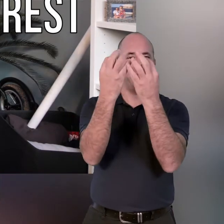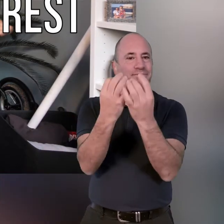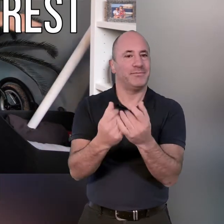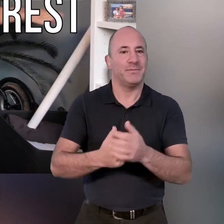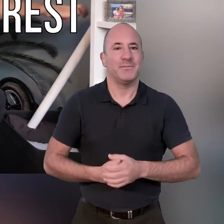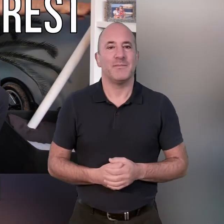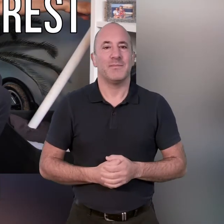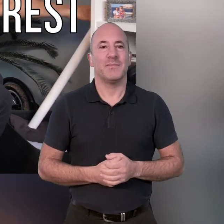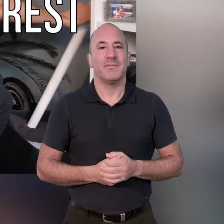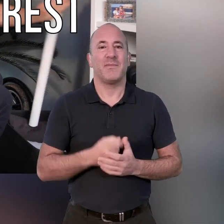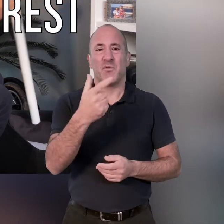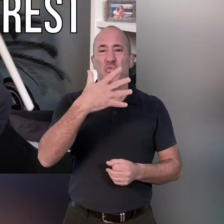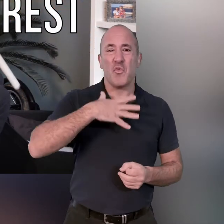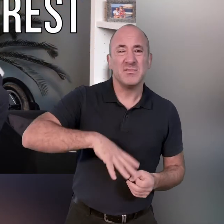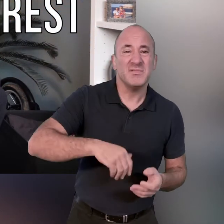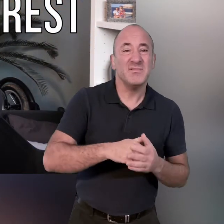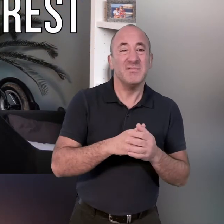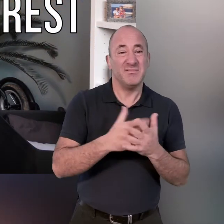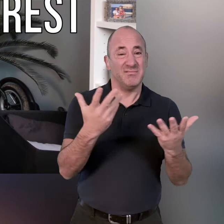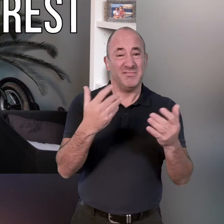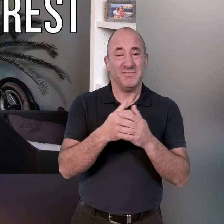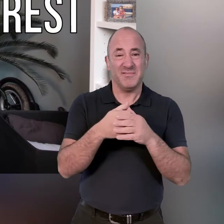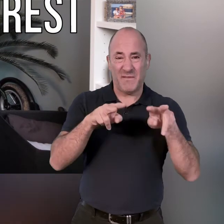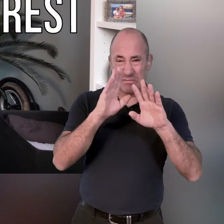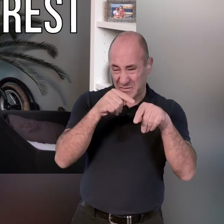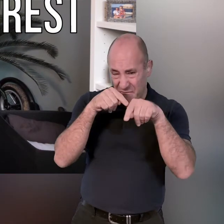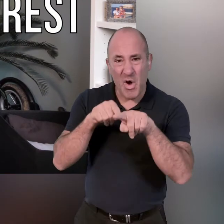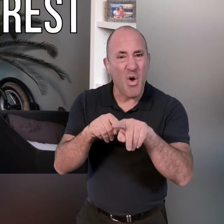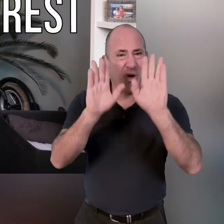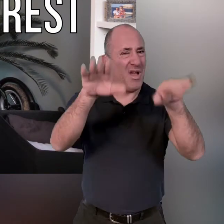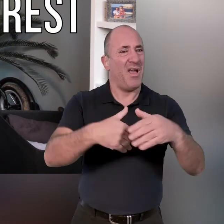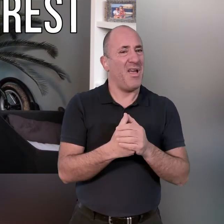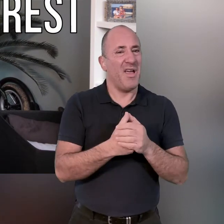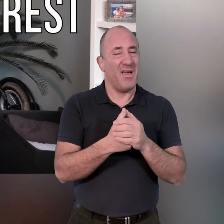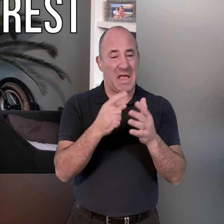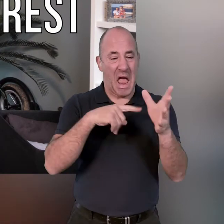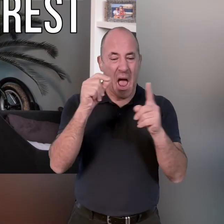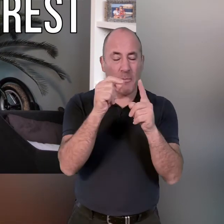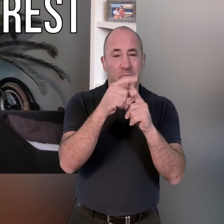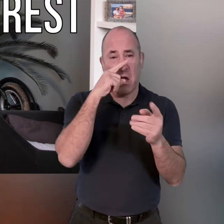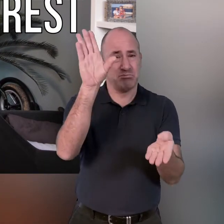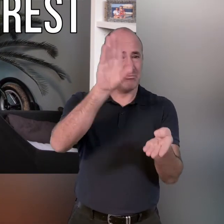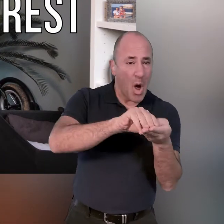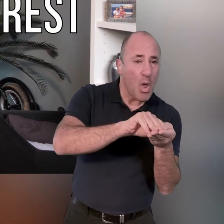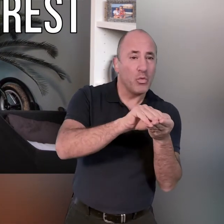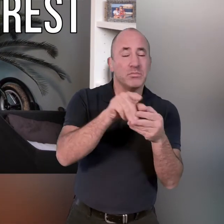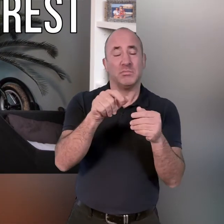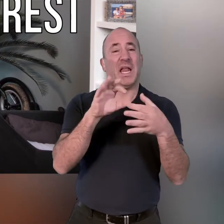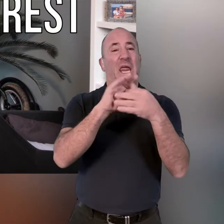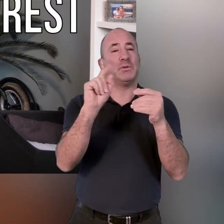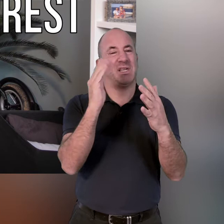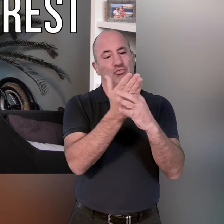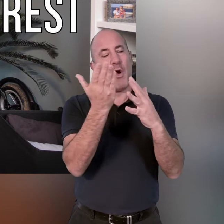with the on-screen timer. If you guys want to do this and you don't want to have to follow along to a video, as I said before, you can download apps that help